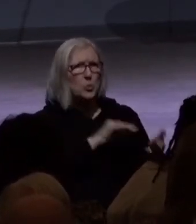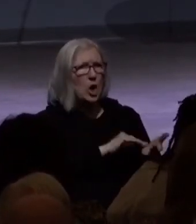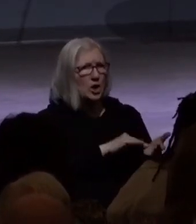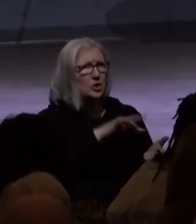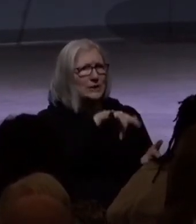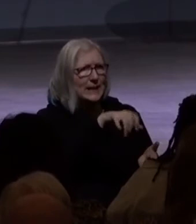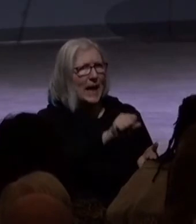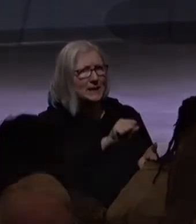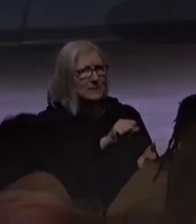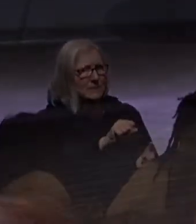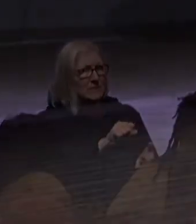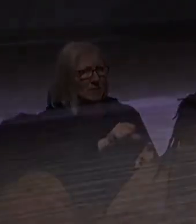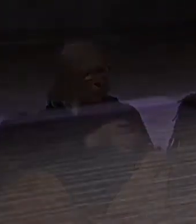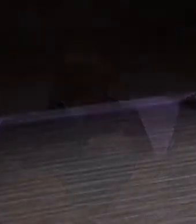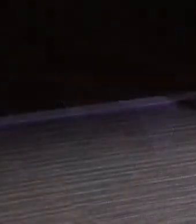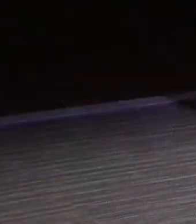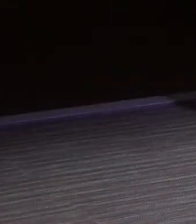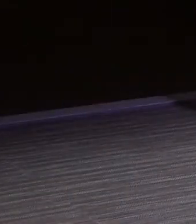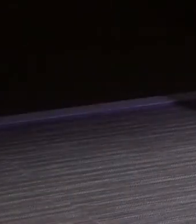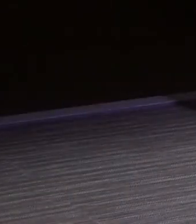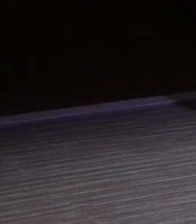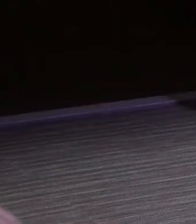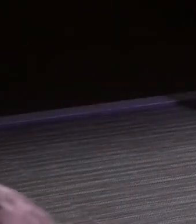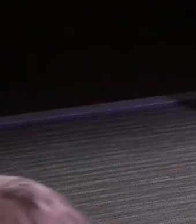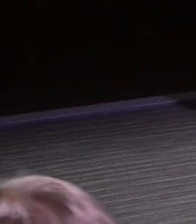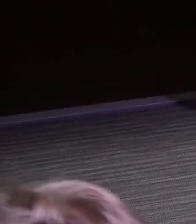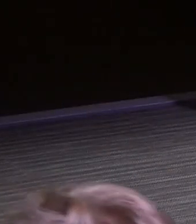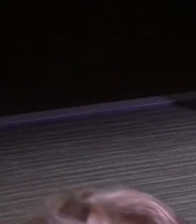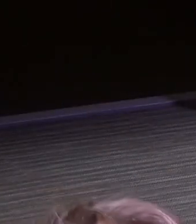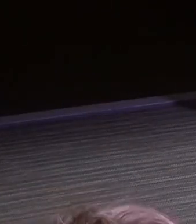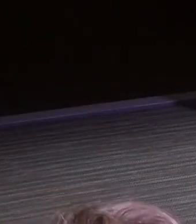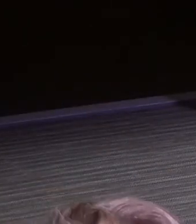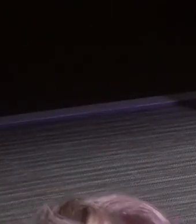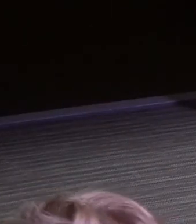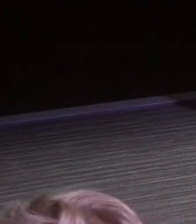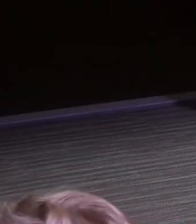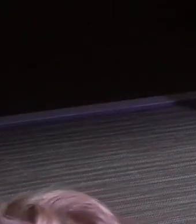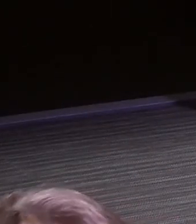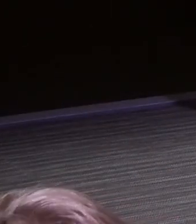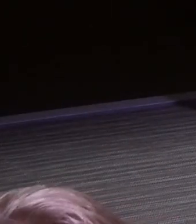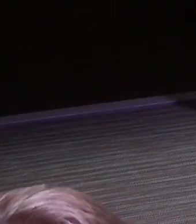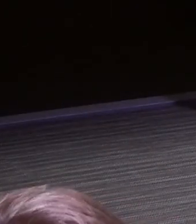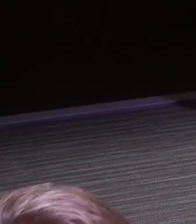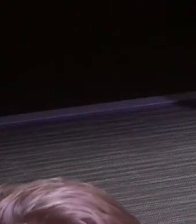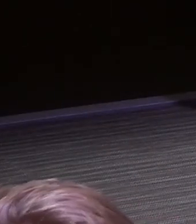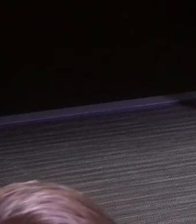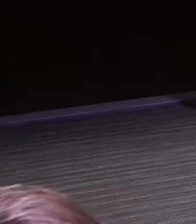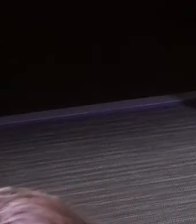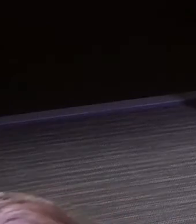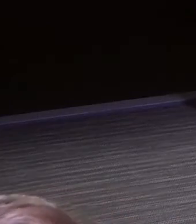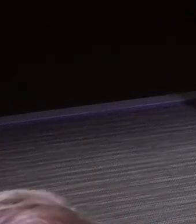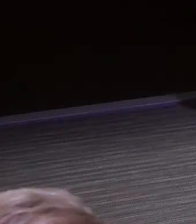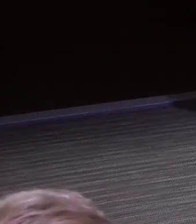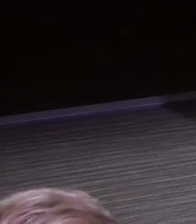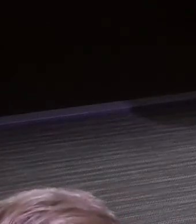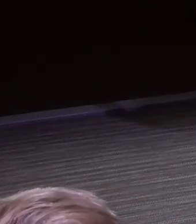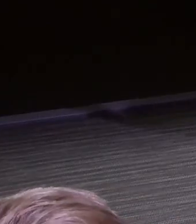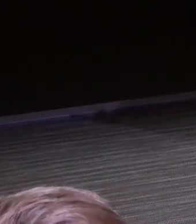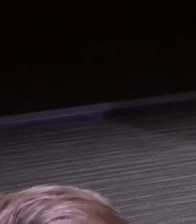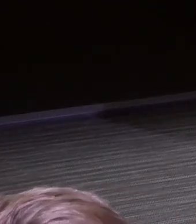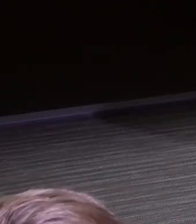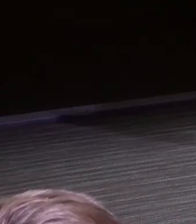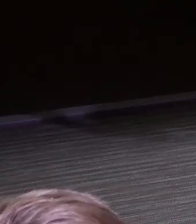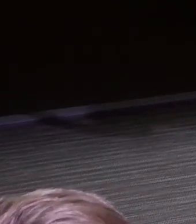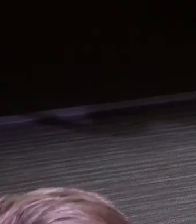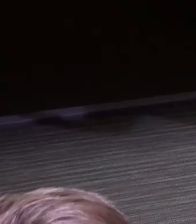And I'm going to be taking medication for years because of my condition. And I pray. Trusting that God will sometimes do more than what